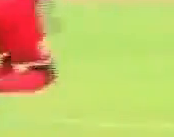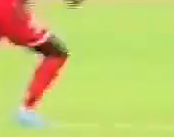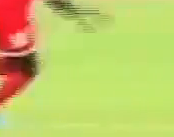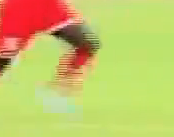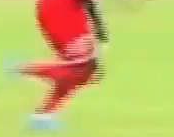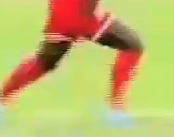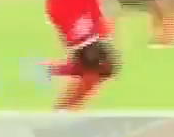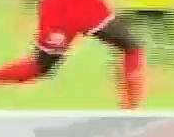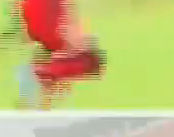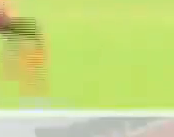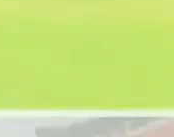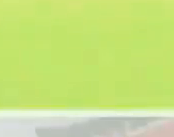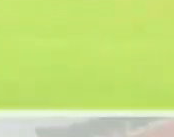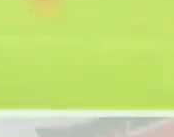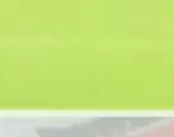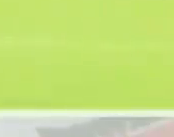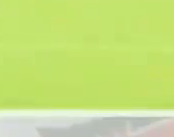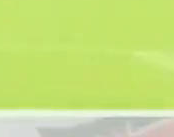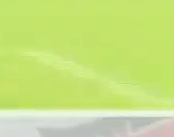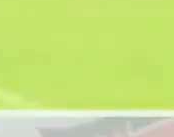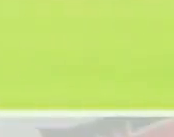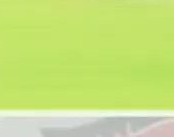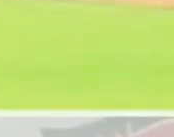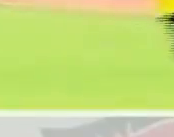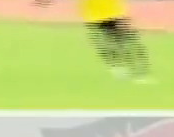parking spaces.